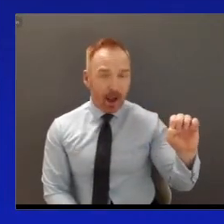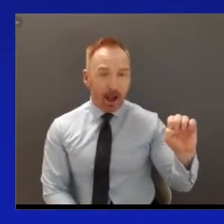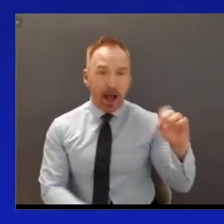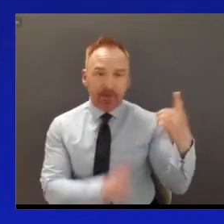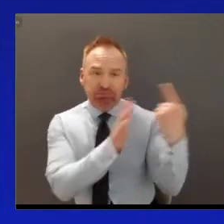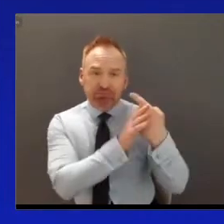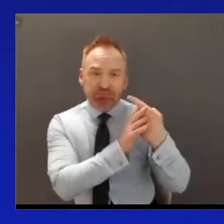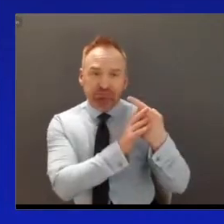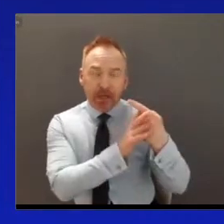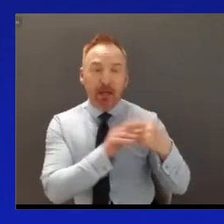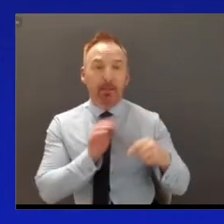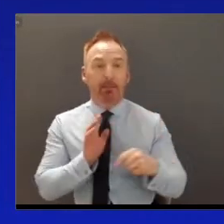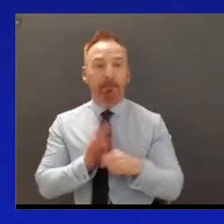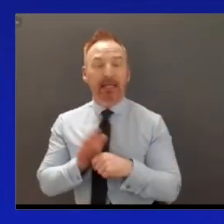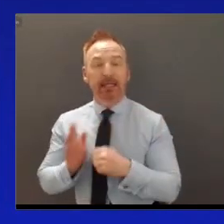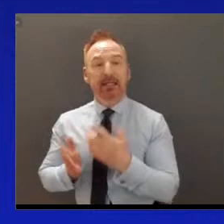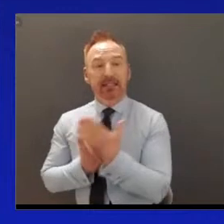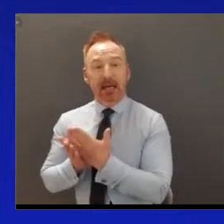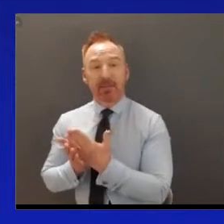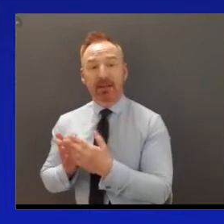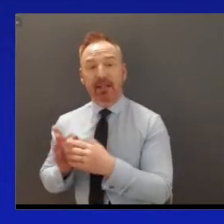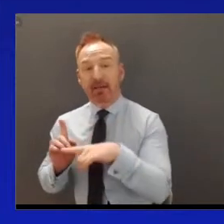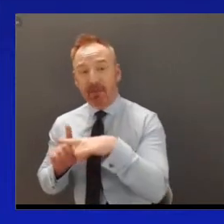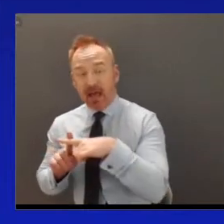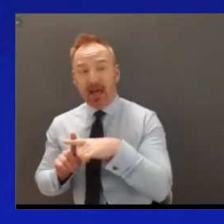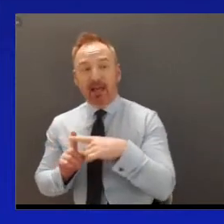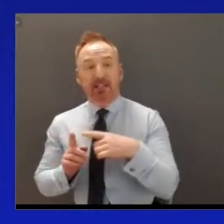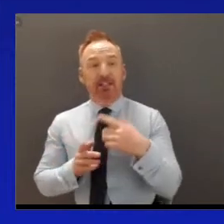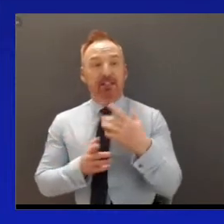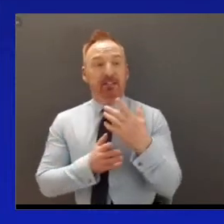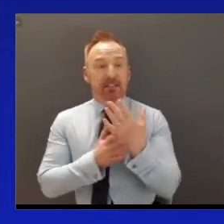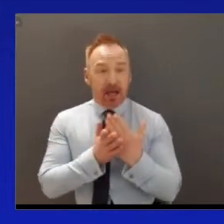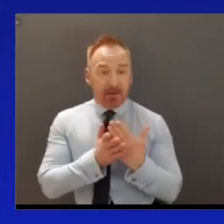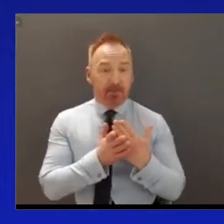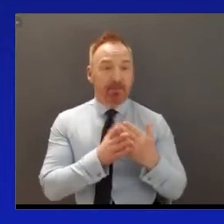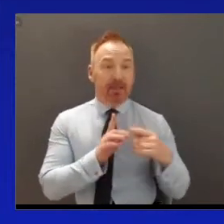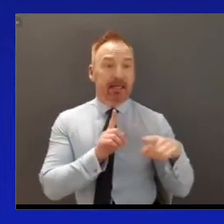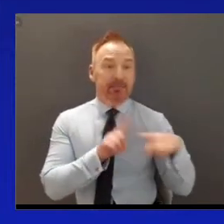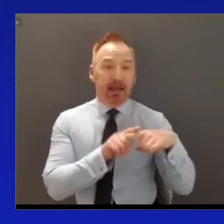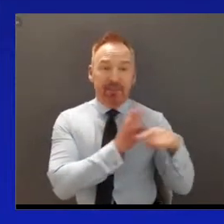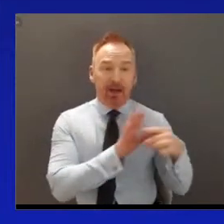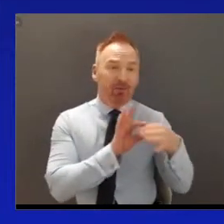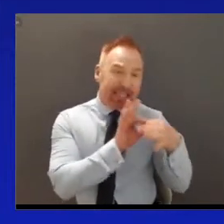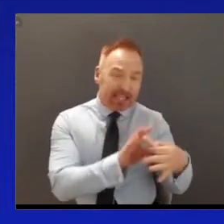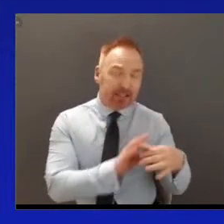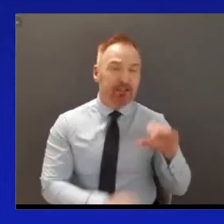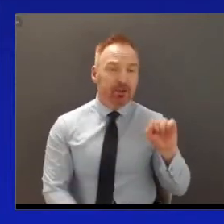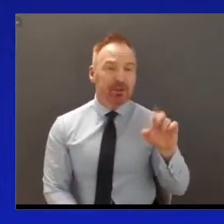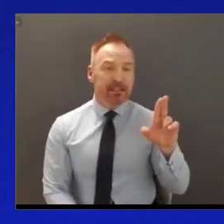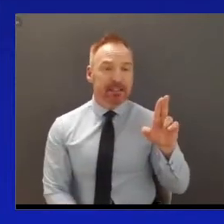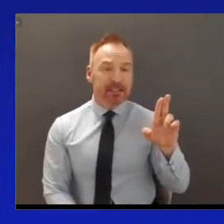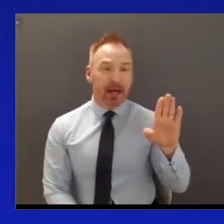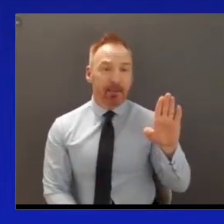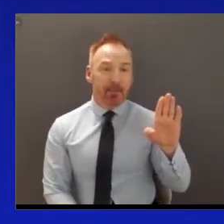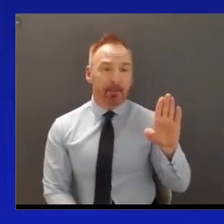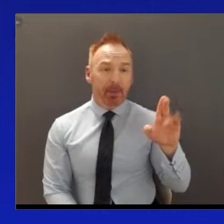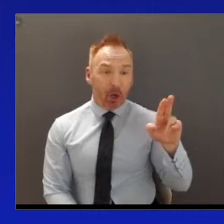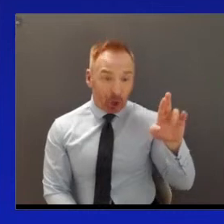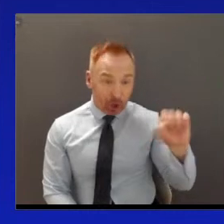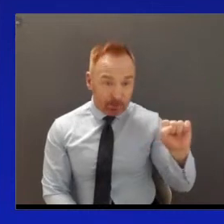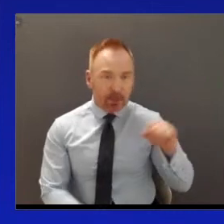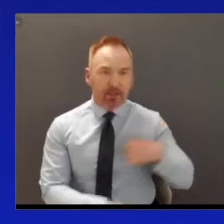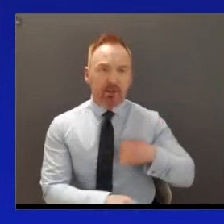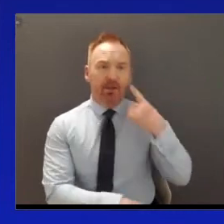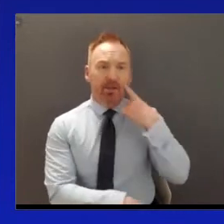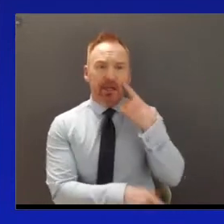urban core versus some of the challenges we have in suburban and rural areas, and each have their needs, and we have to adapt accordingly. And I'm not saying